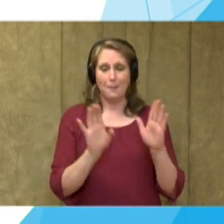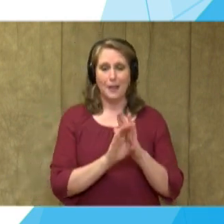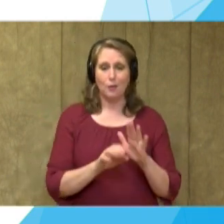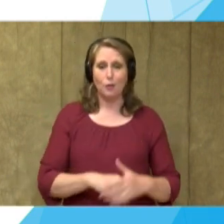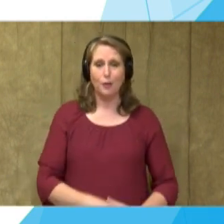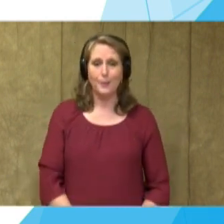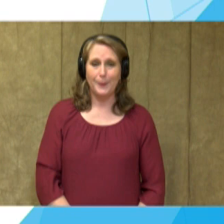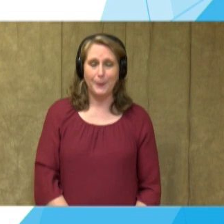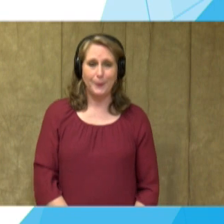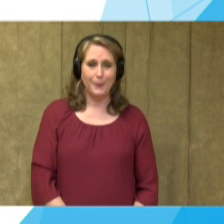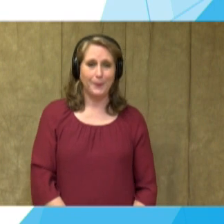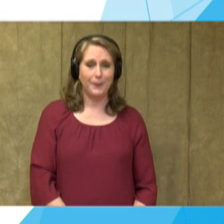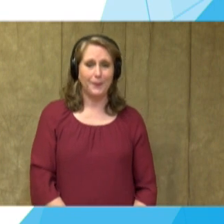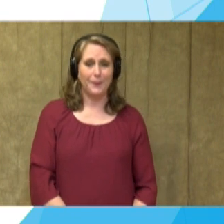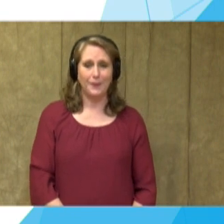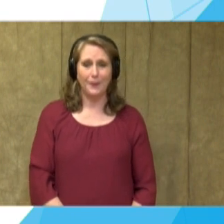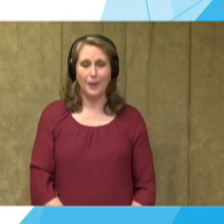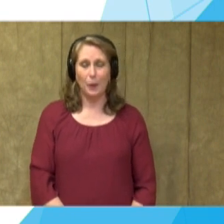for you.